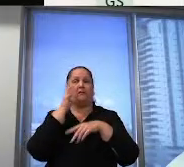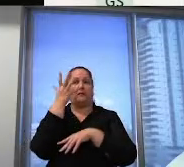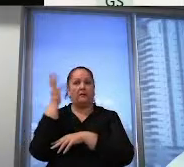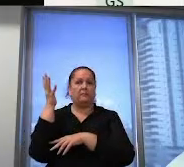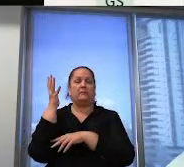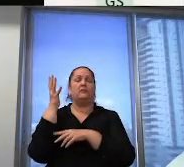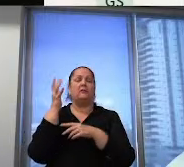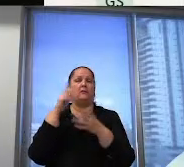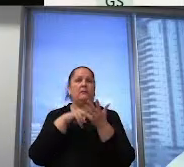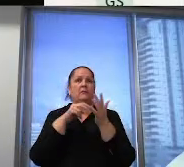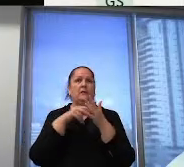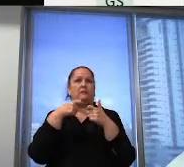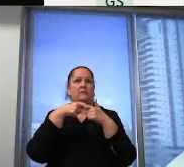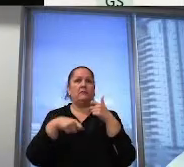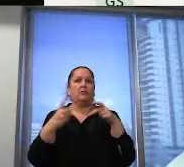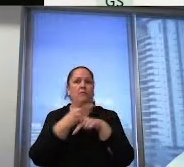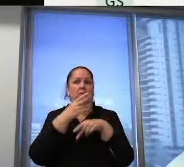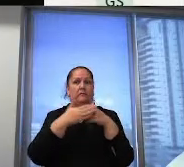something soon.